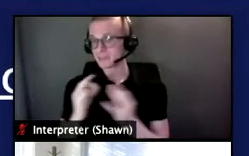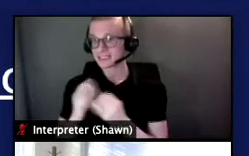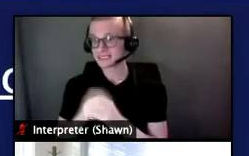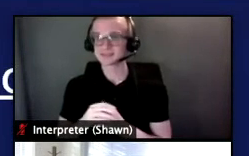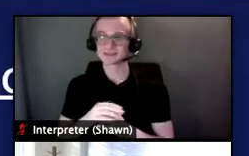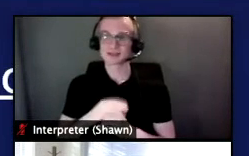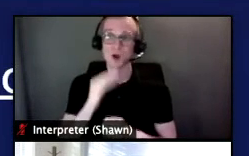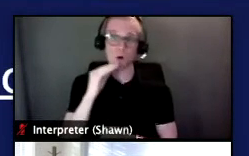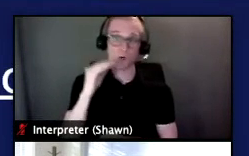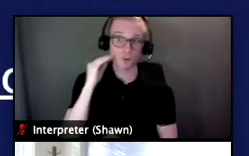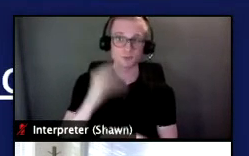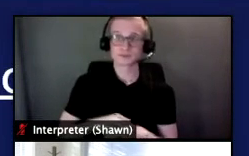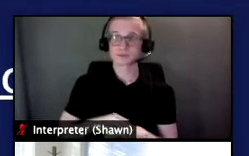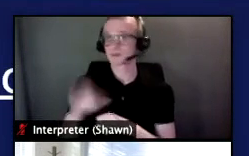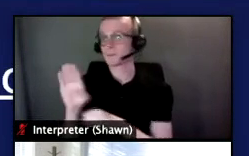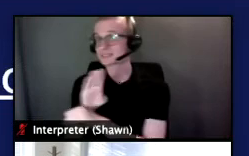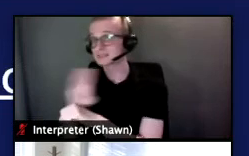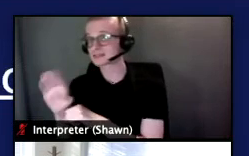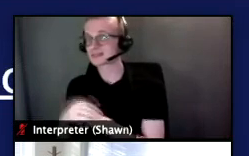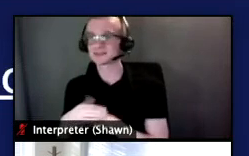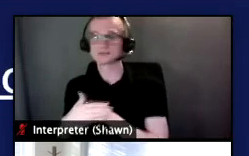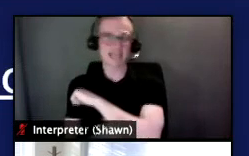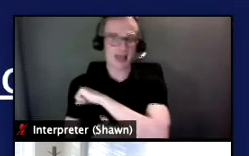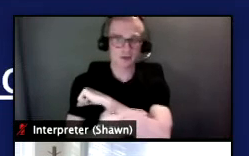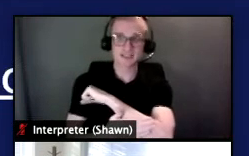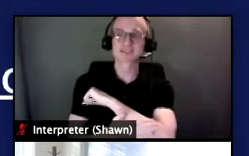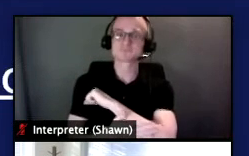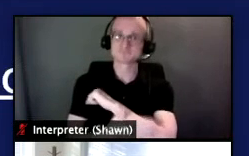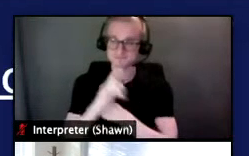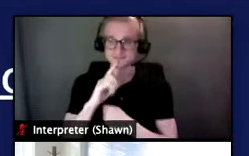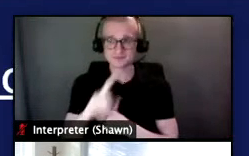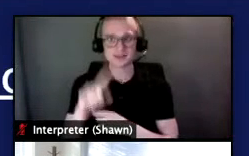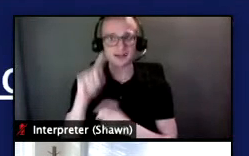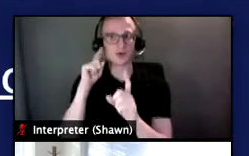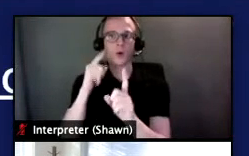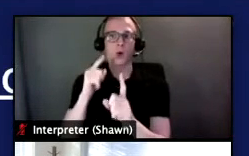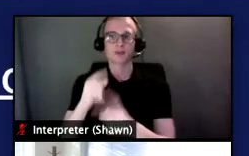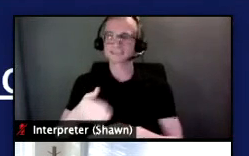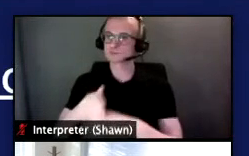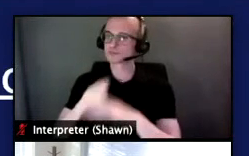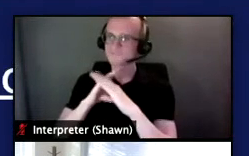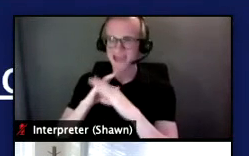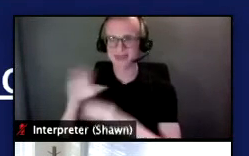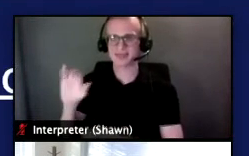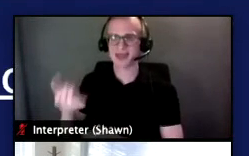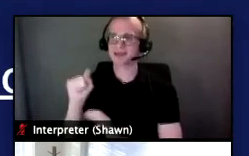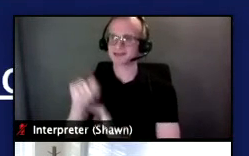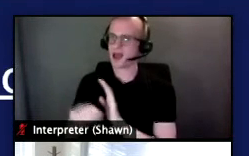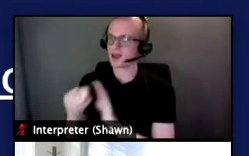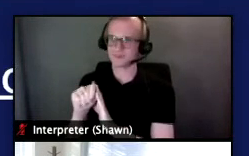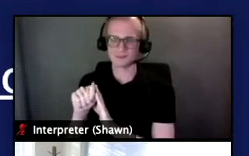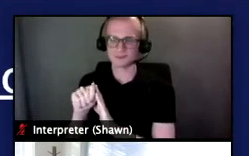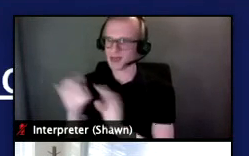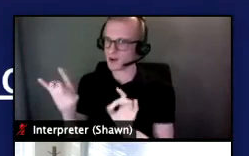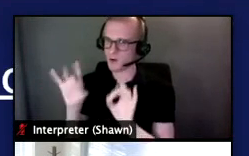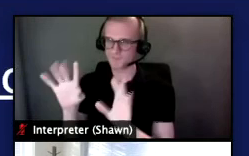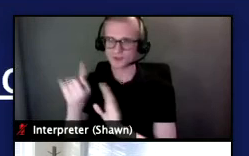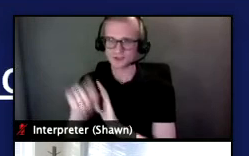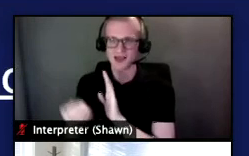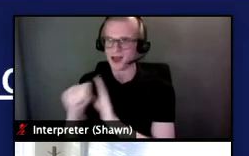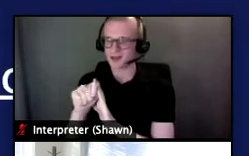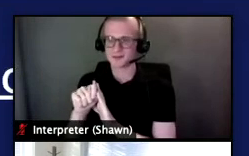as counties, is really all about preventing that terrible time when triage might have to happen in our